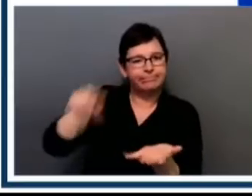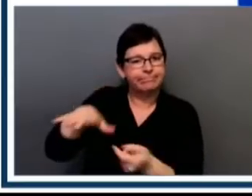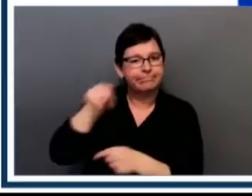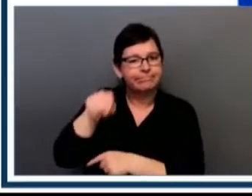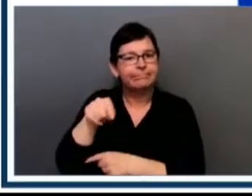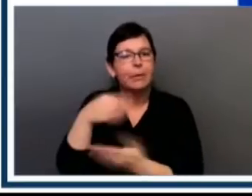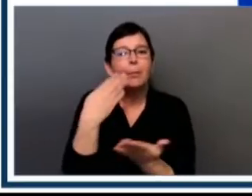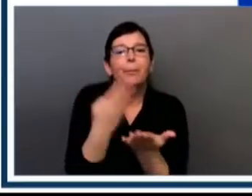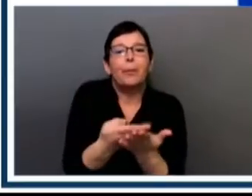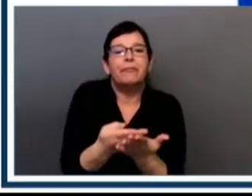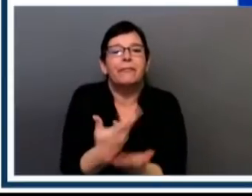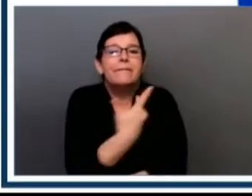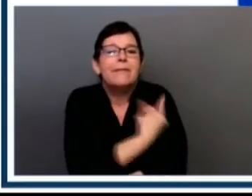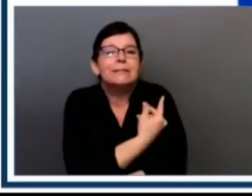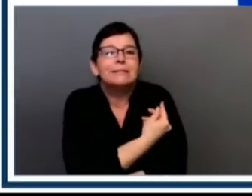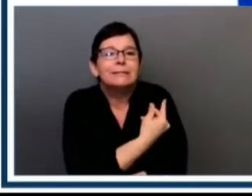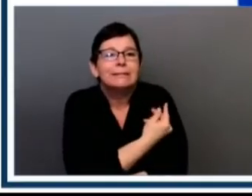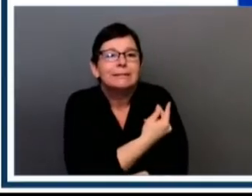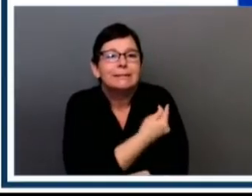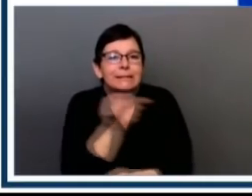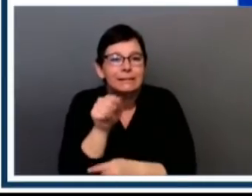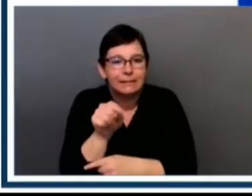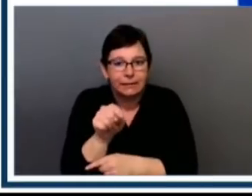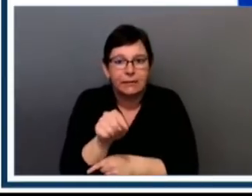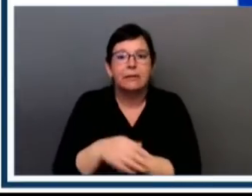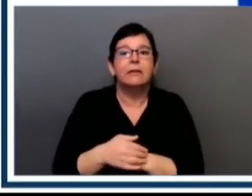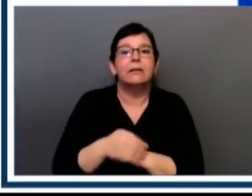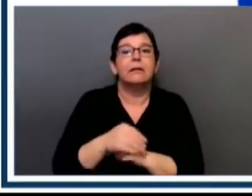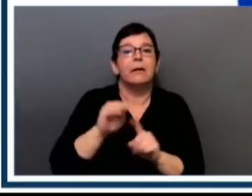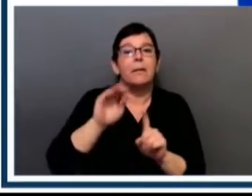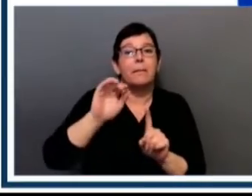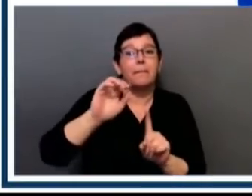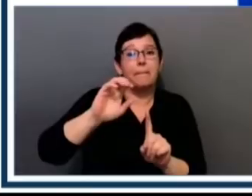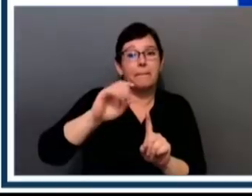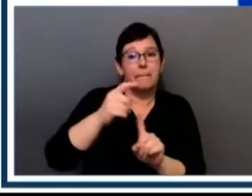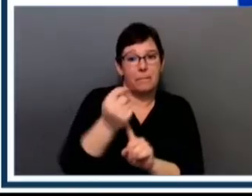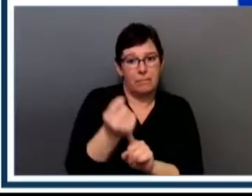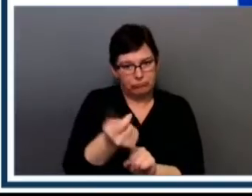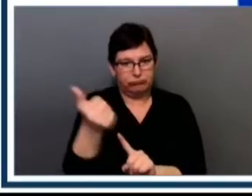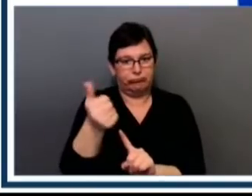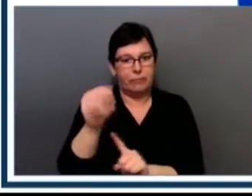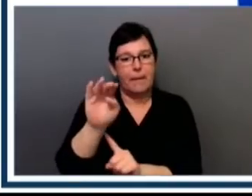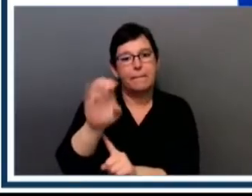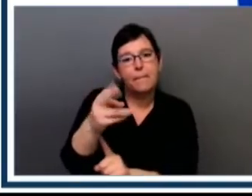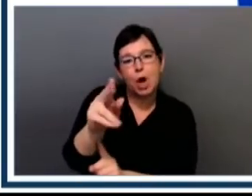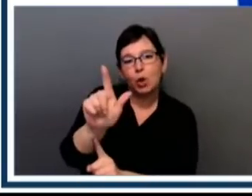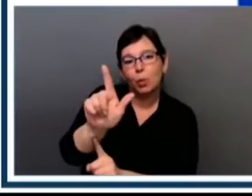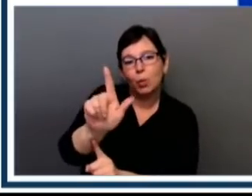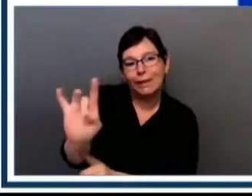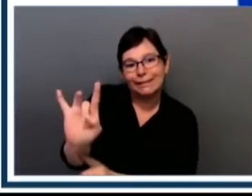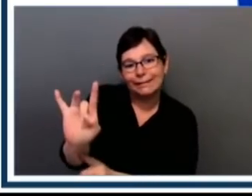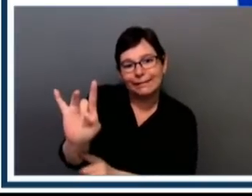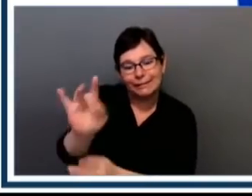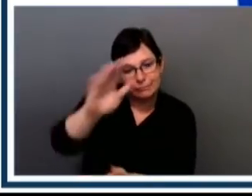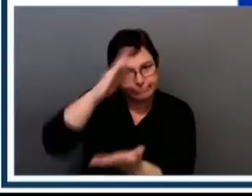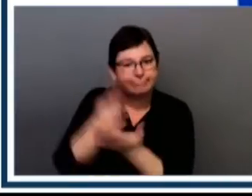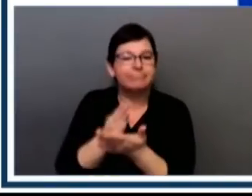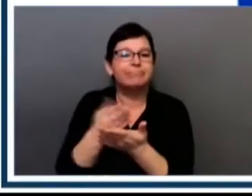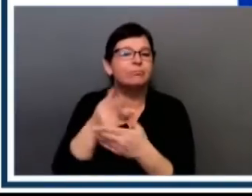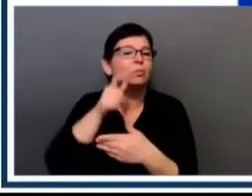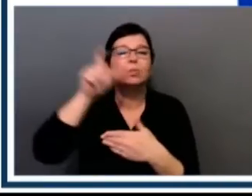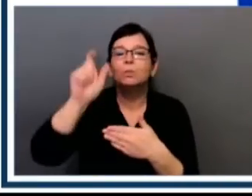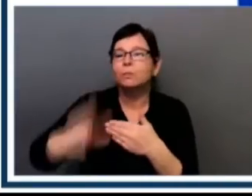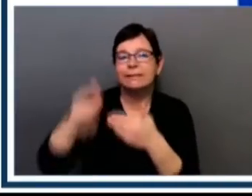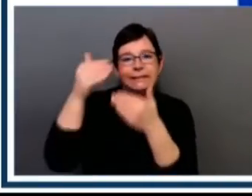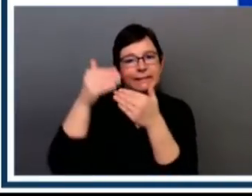proof of vaccine has served its purpose. It has served Nova Scotians well, but it was only ever meant